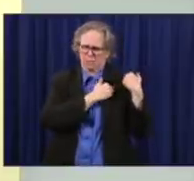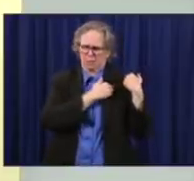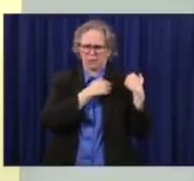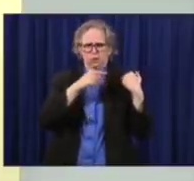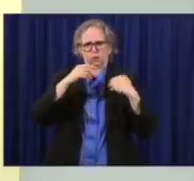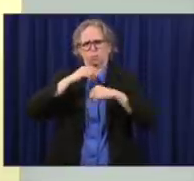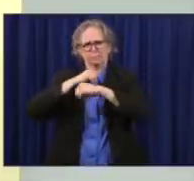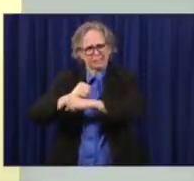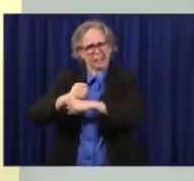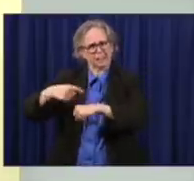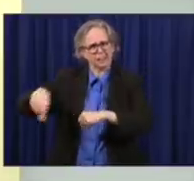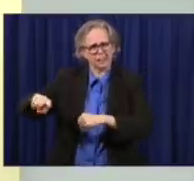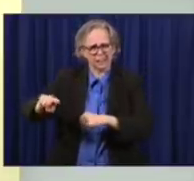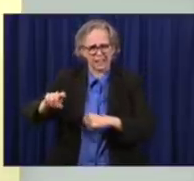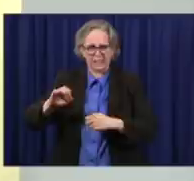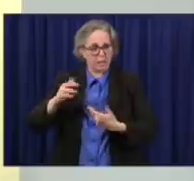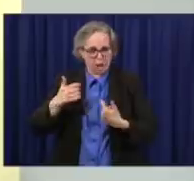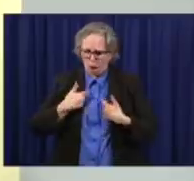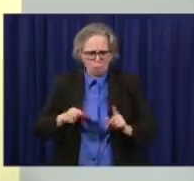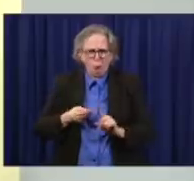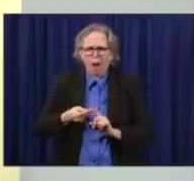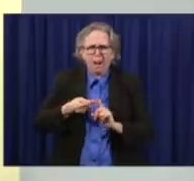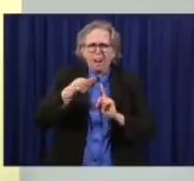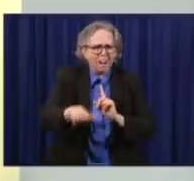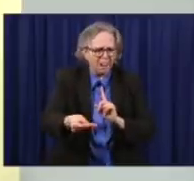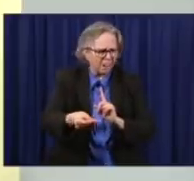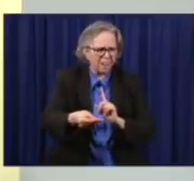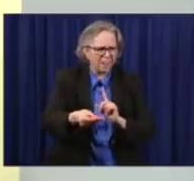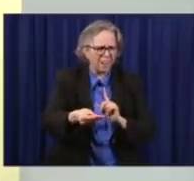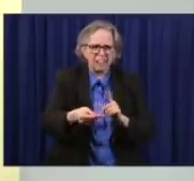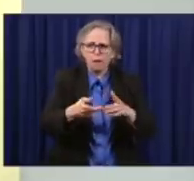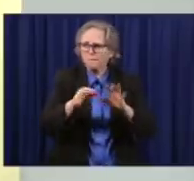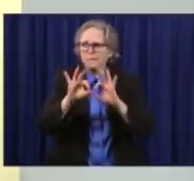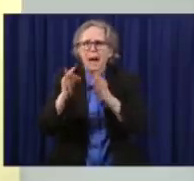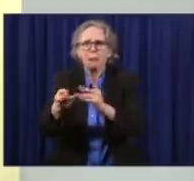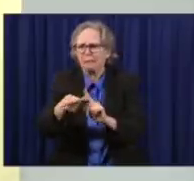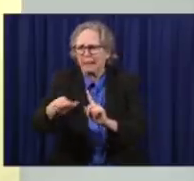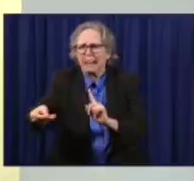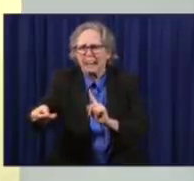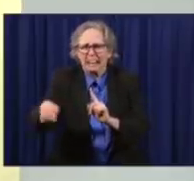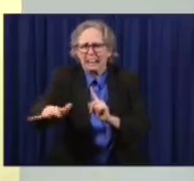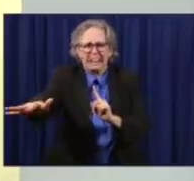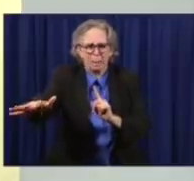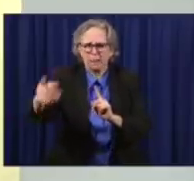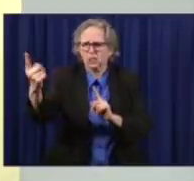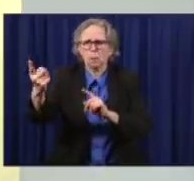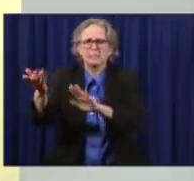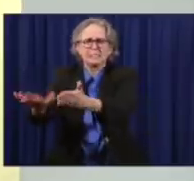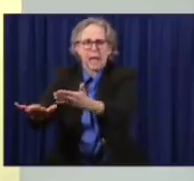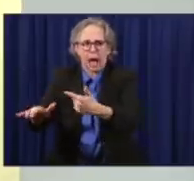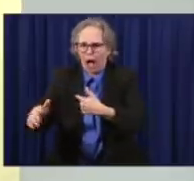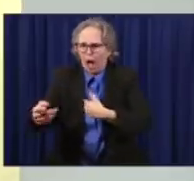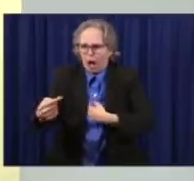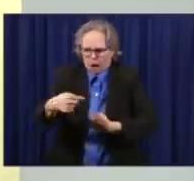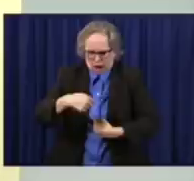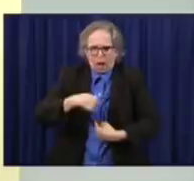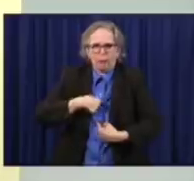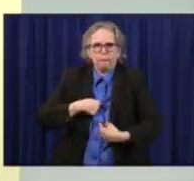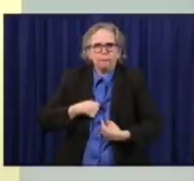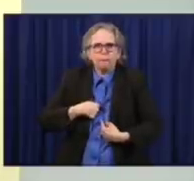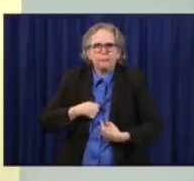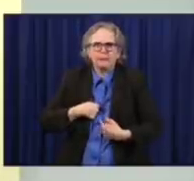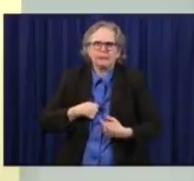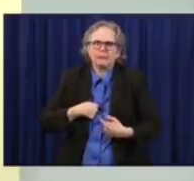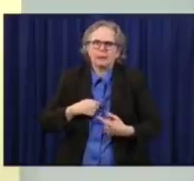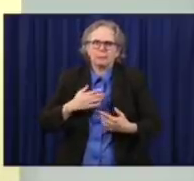somebody else who could go home and infect their loved one and cost them their lives. It is my